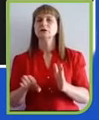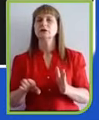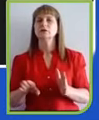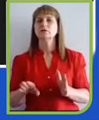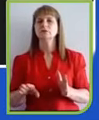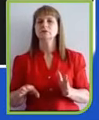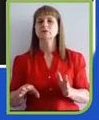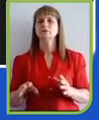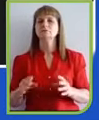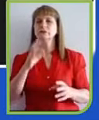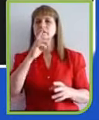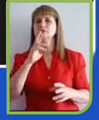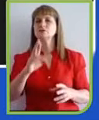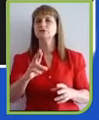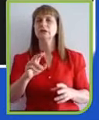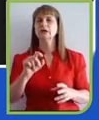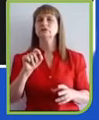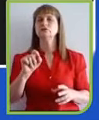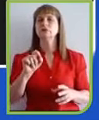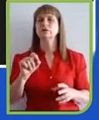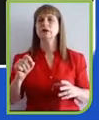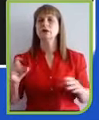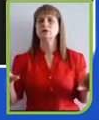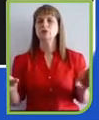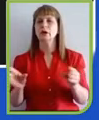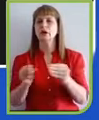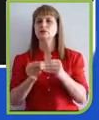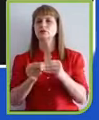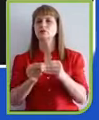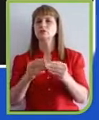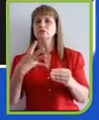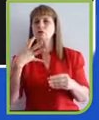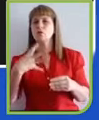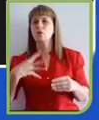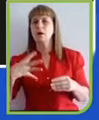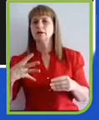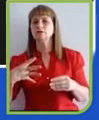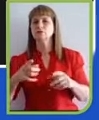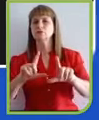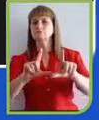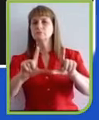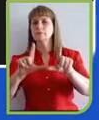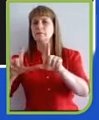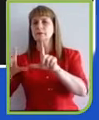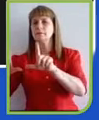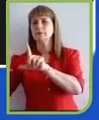worked in four panels with 20 leaders in